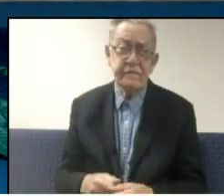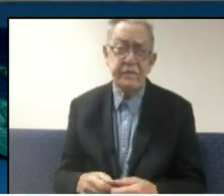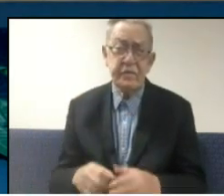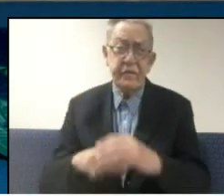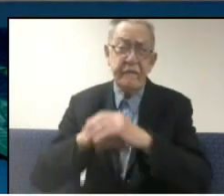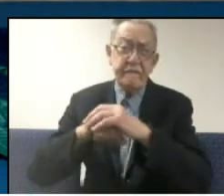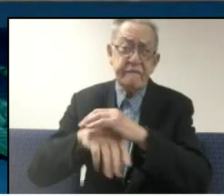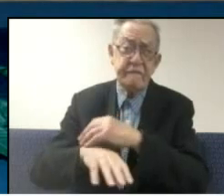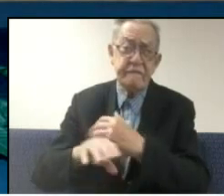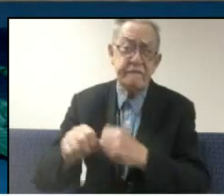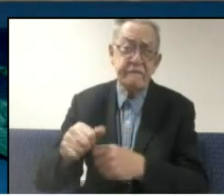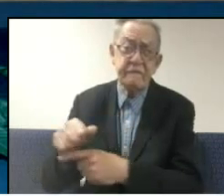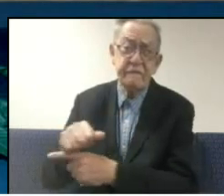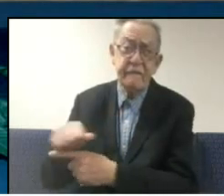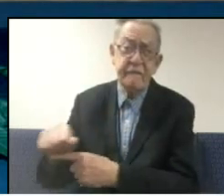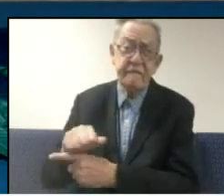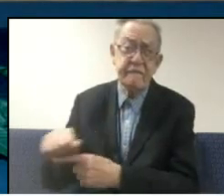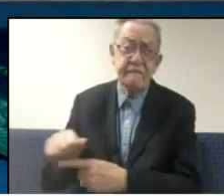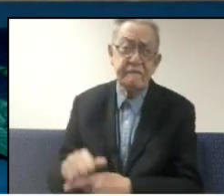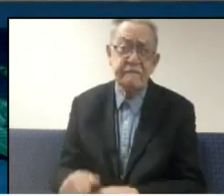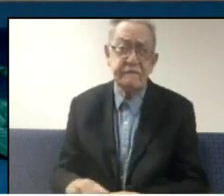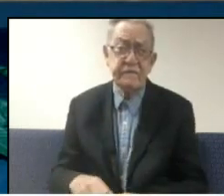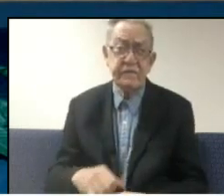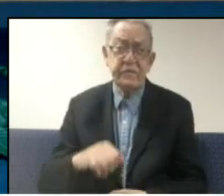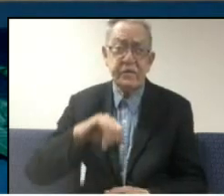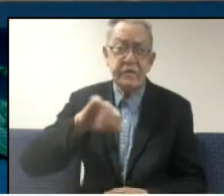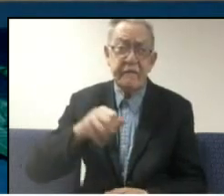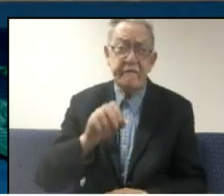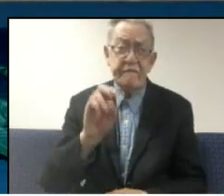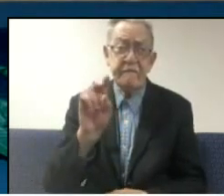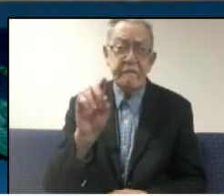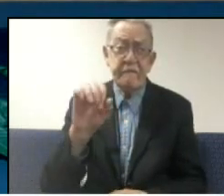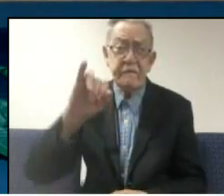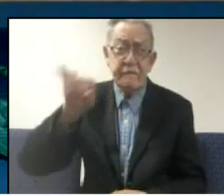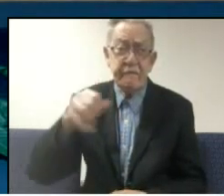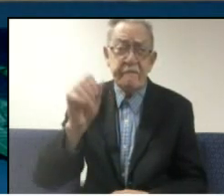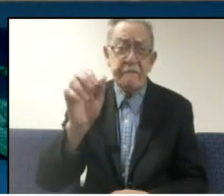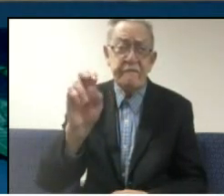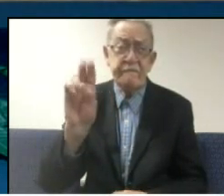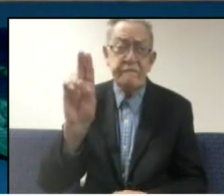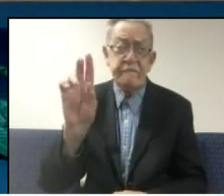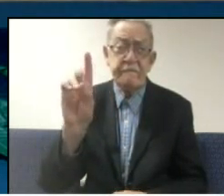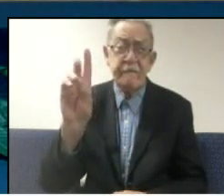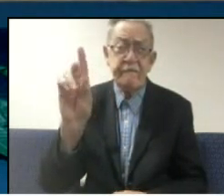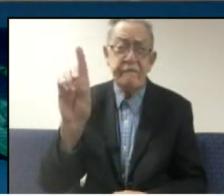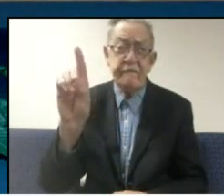his roots, his training was in fact in Judaism. And in fact, he was a very zealous